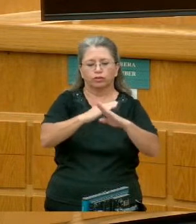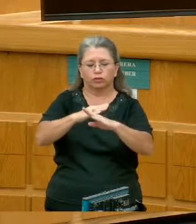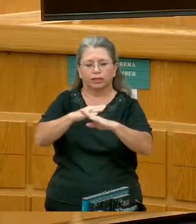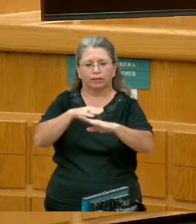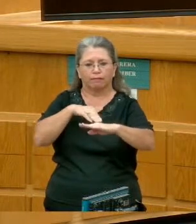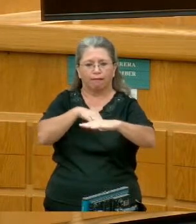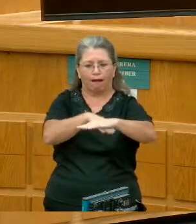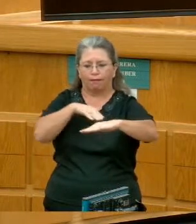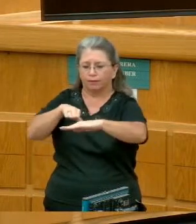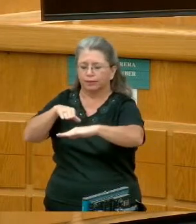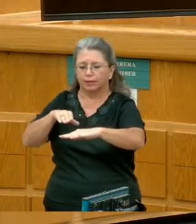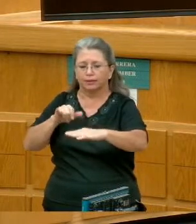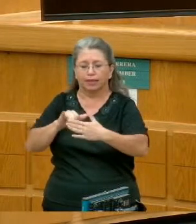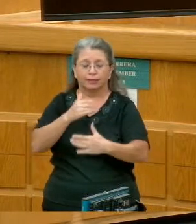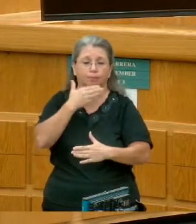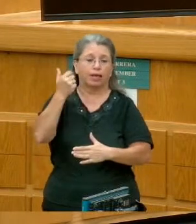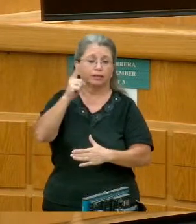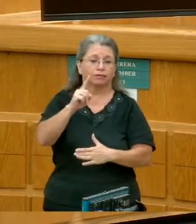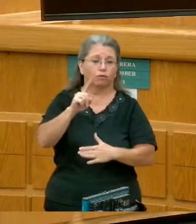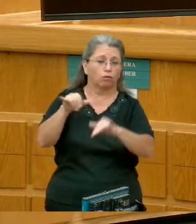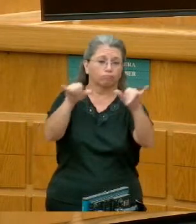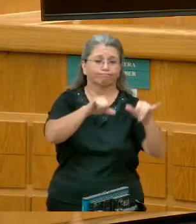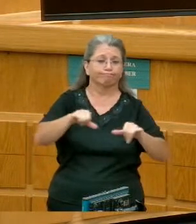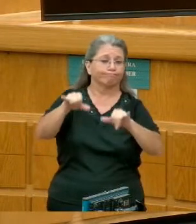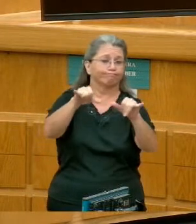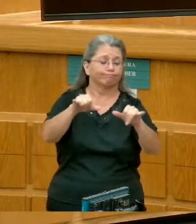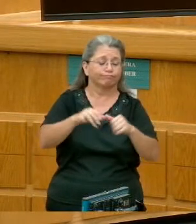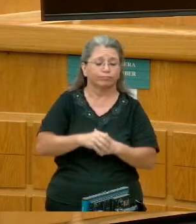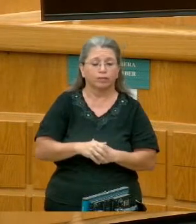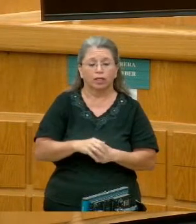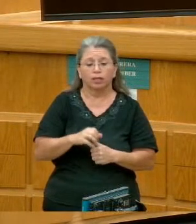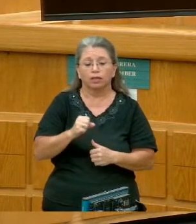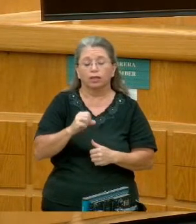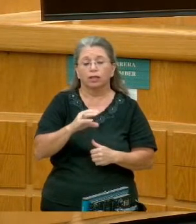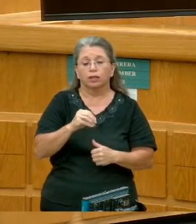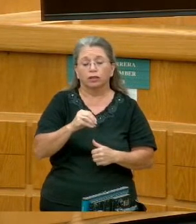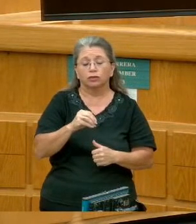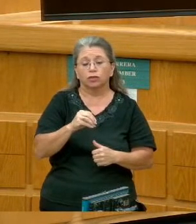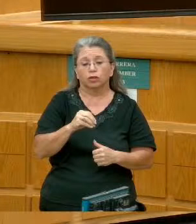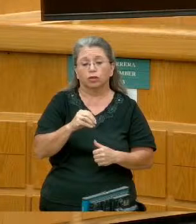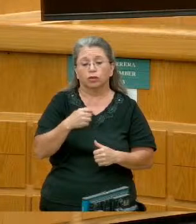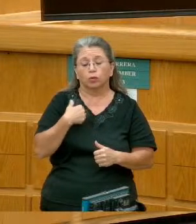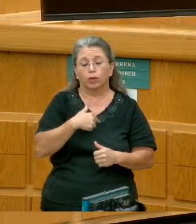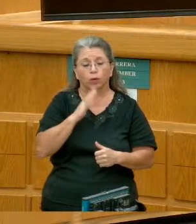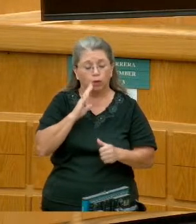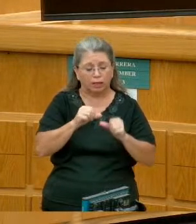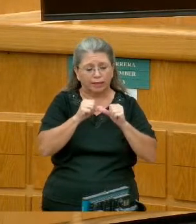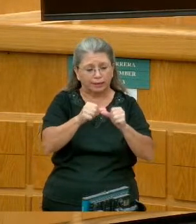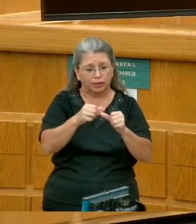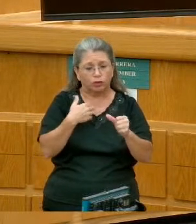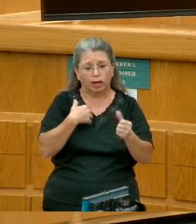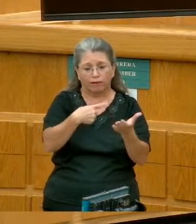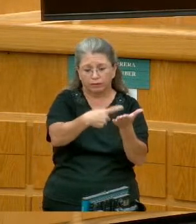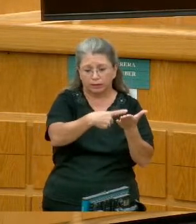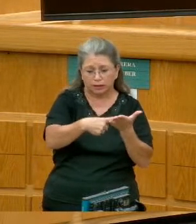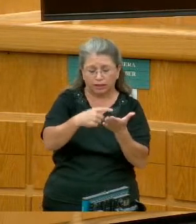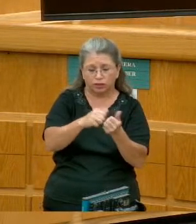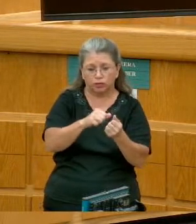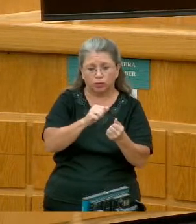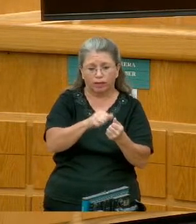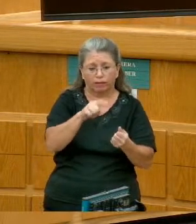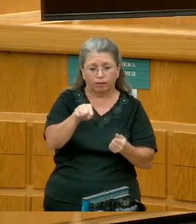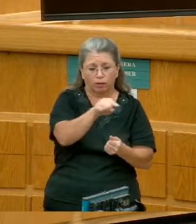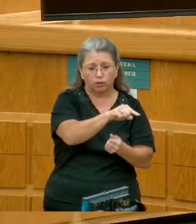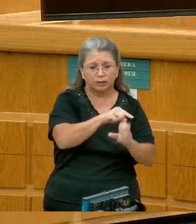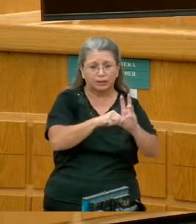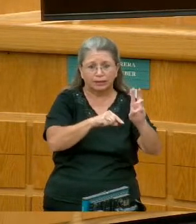So the conversation that we're going to have with the superintendents for the 6 school districts in the city of Corpus Christi will be,